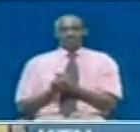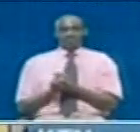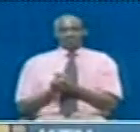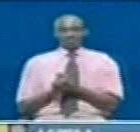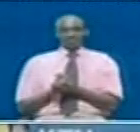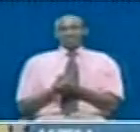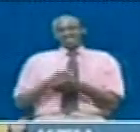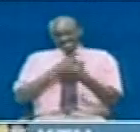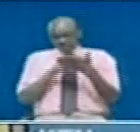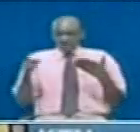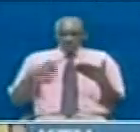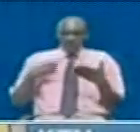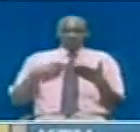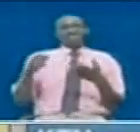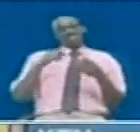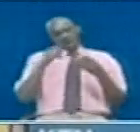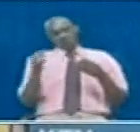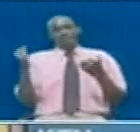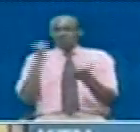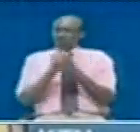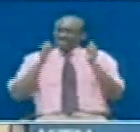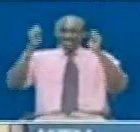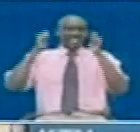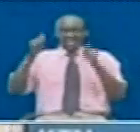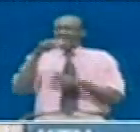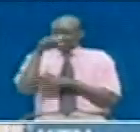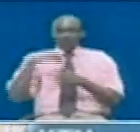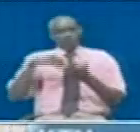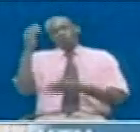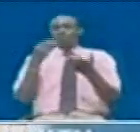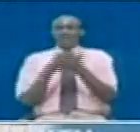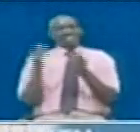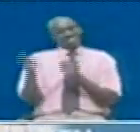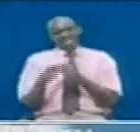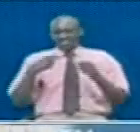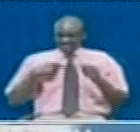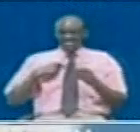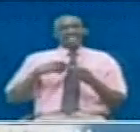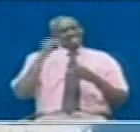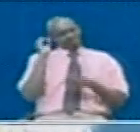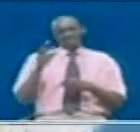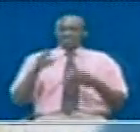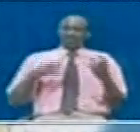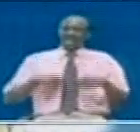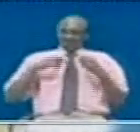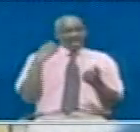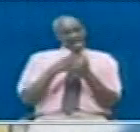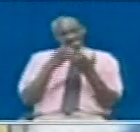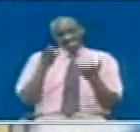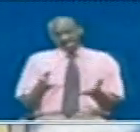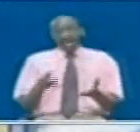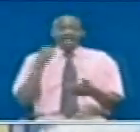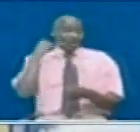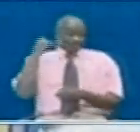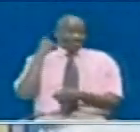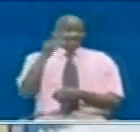In the wake of increased employee strikes demanding for better pay as the cost of living increases, Nakumatt employees can now breathe a sigh of